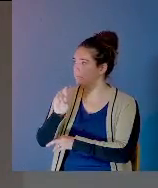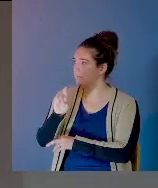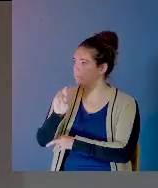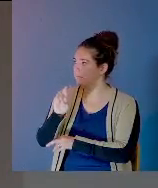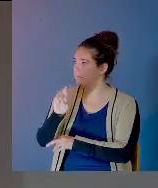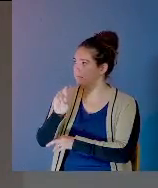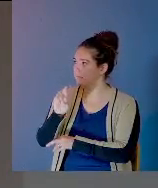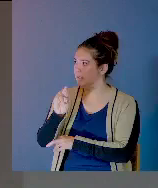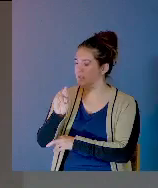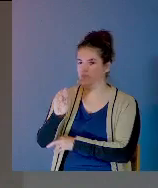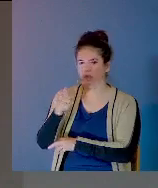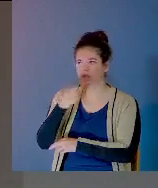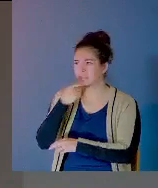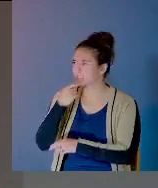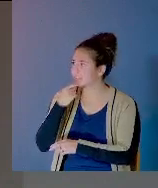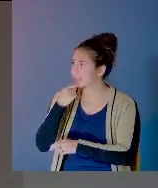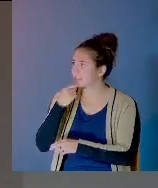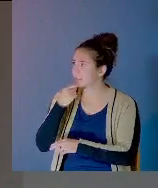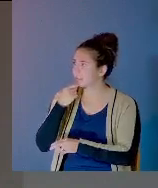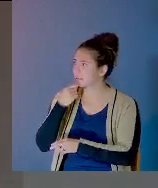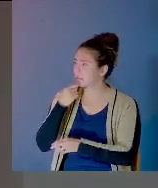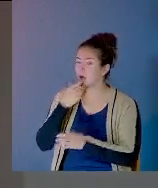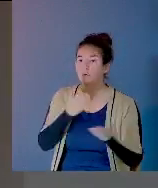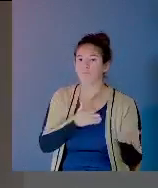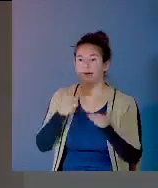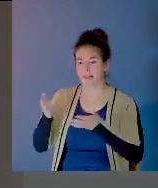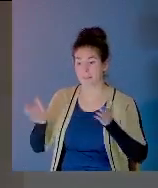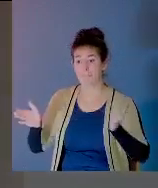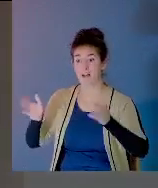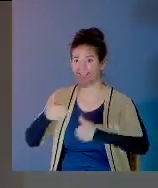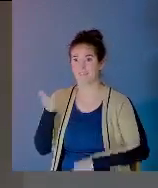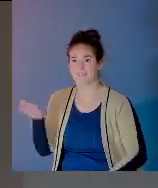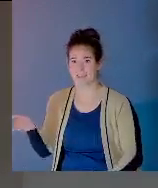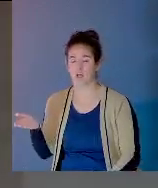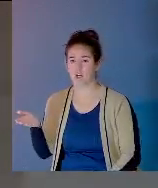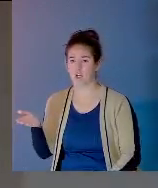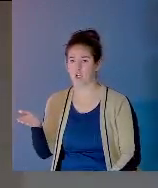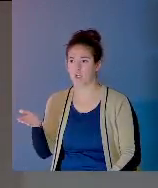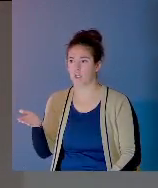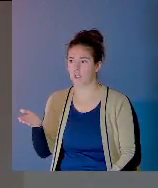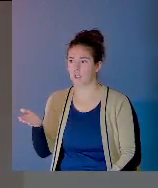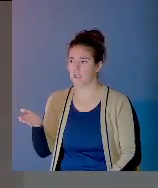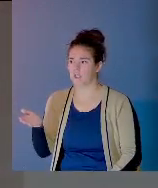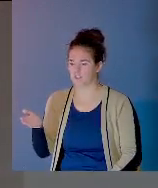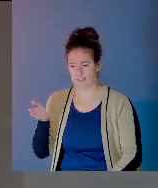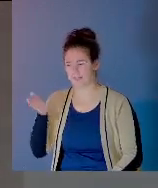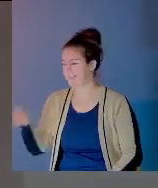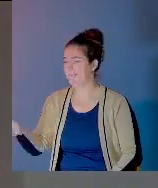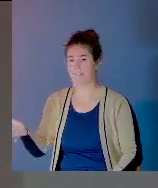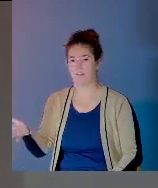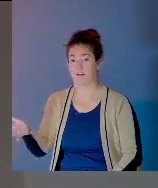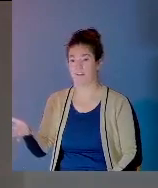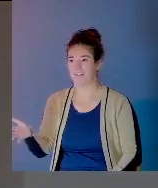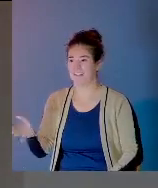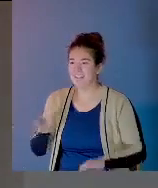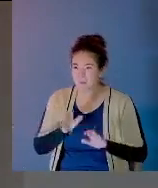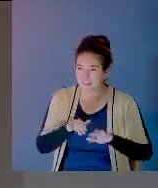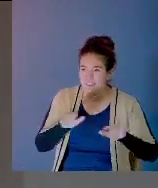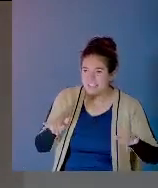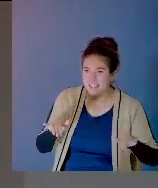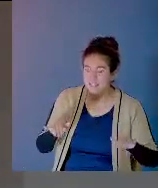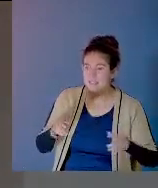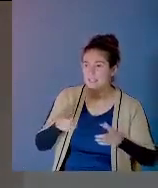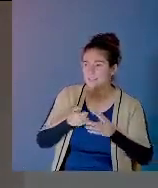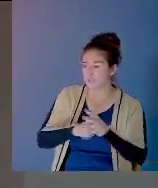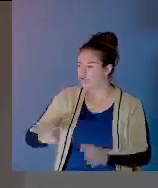now? And she goes, yeah, make it a community box. So these kids started tagging this box around that big that I made. It's all sanded,